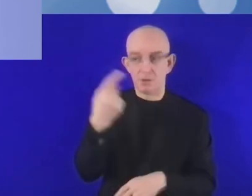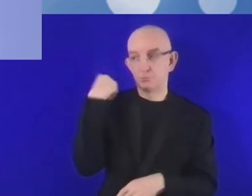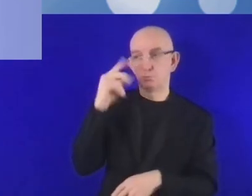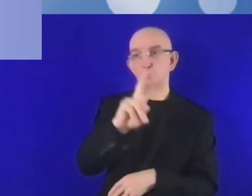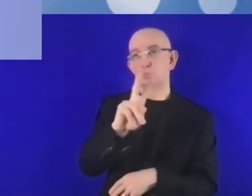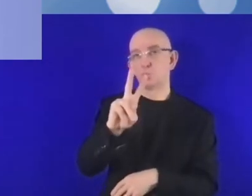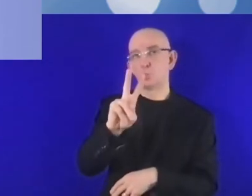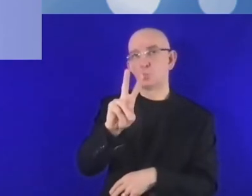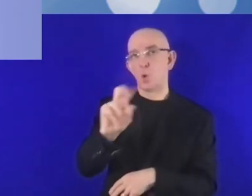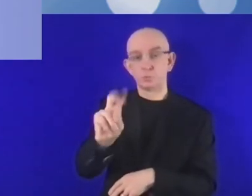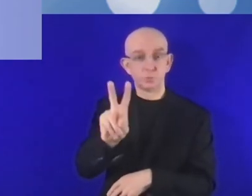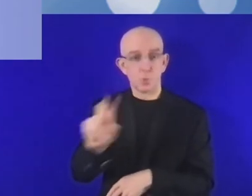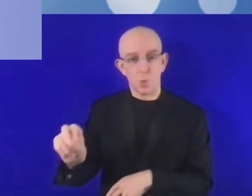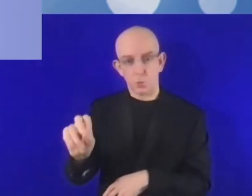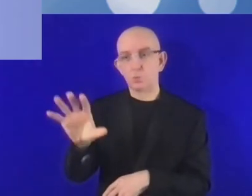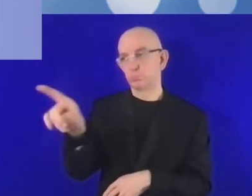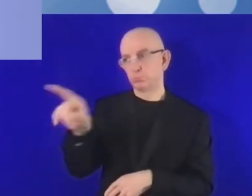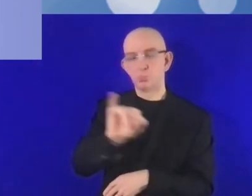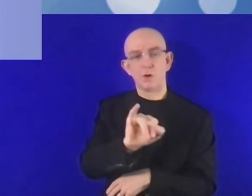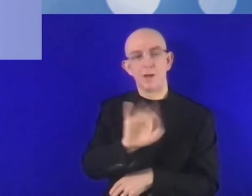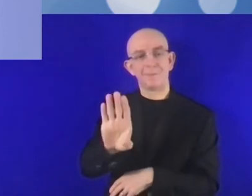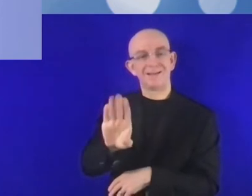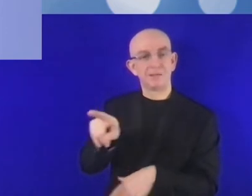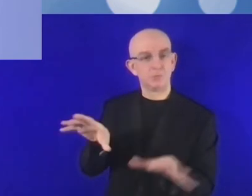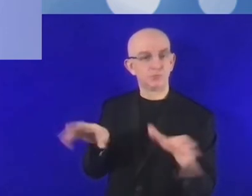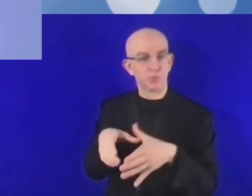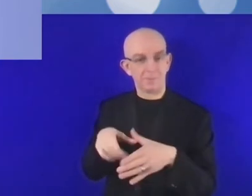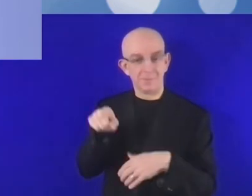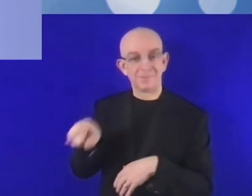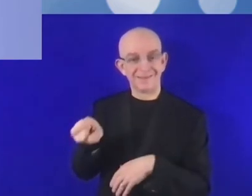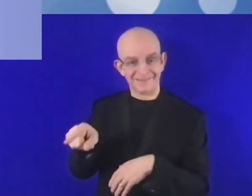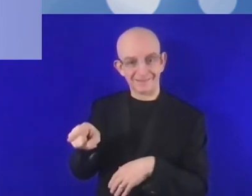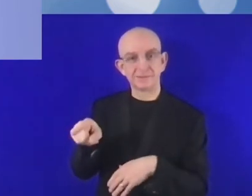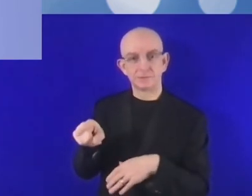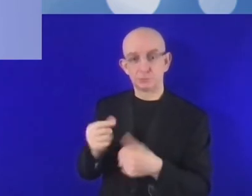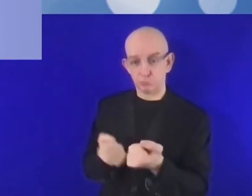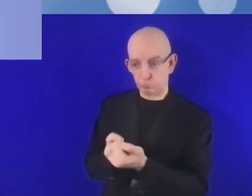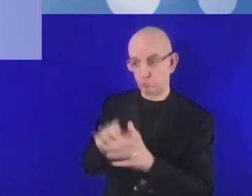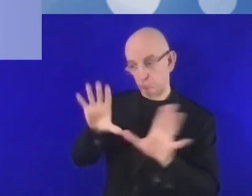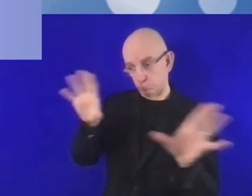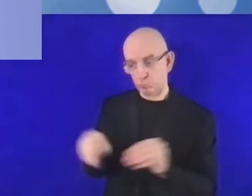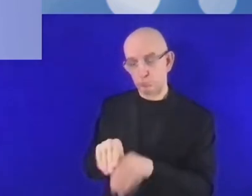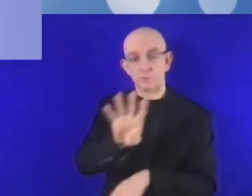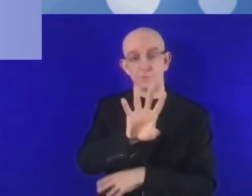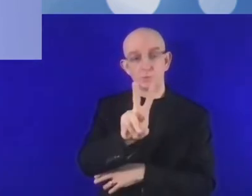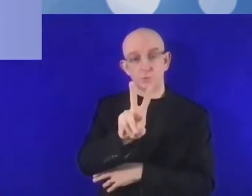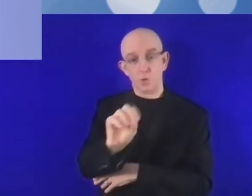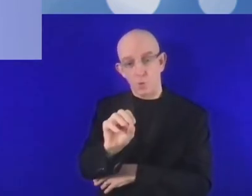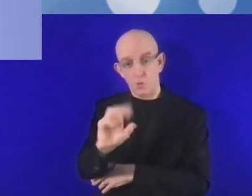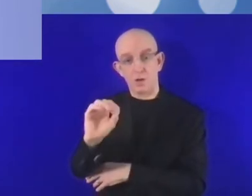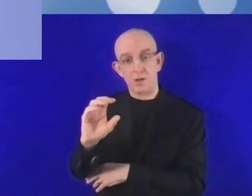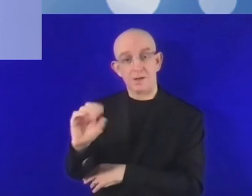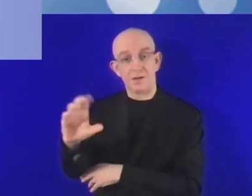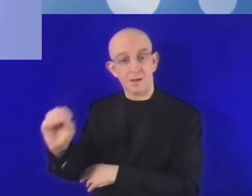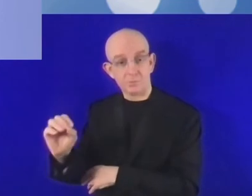000 smes and mid-caps with new financing employing 4 million people and support for